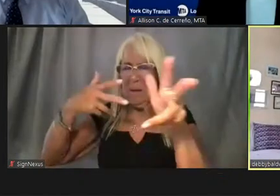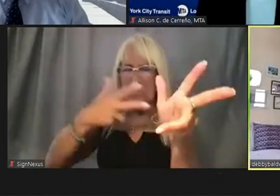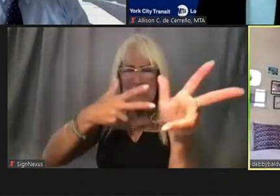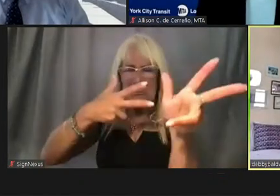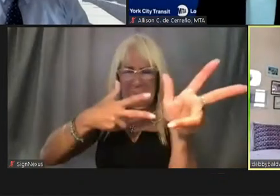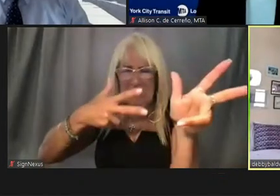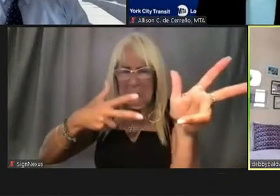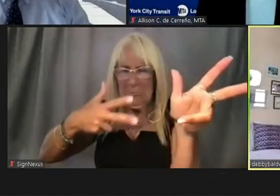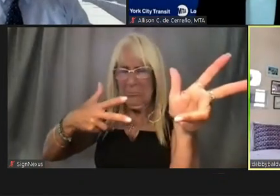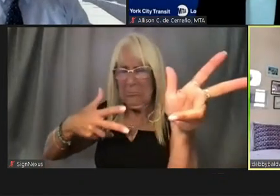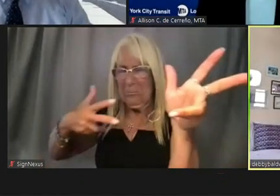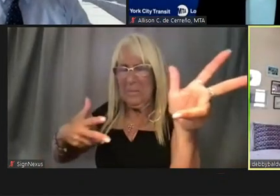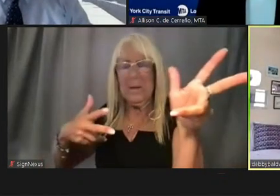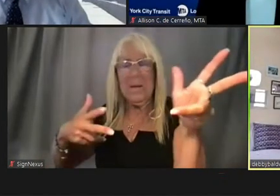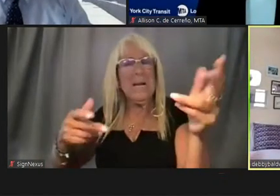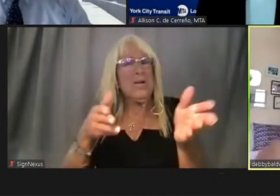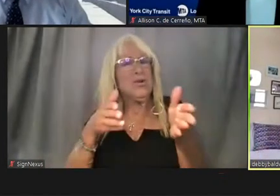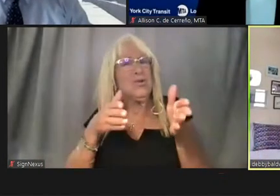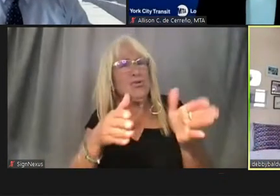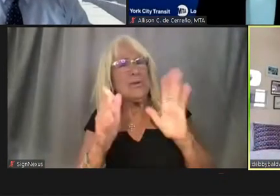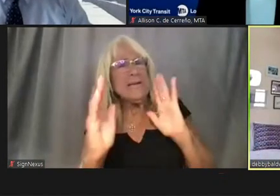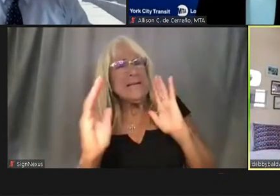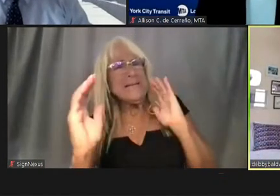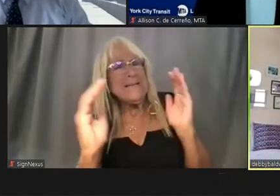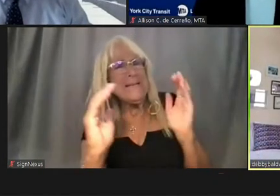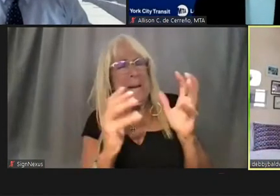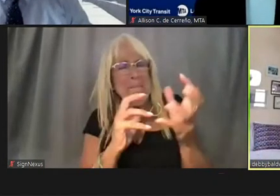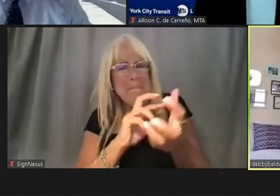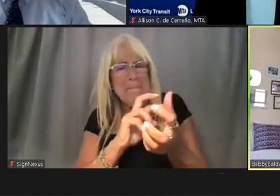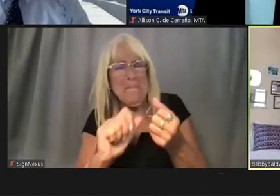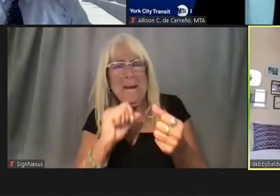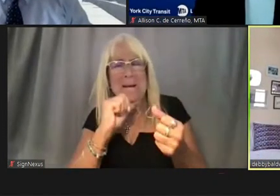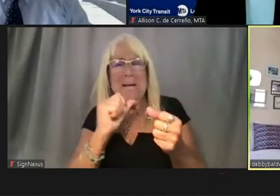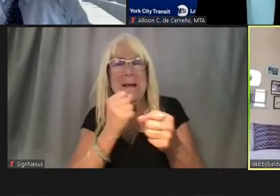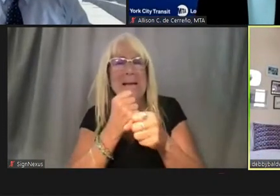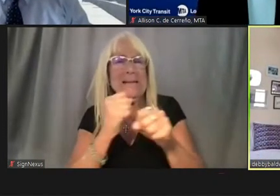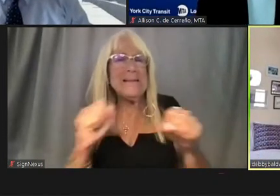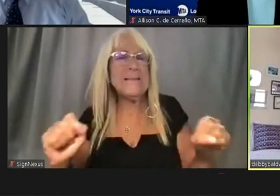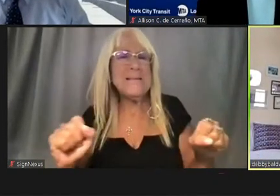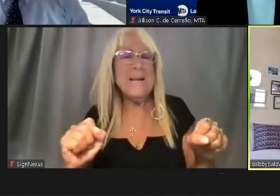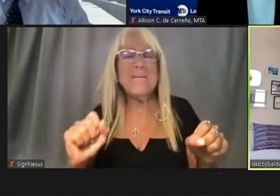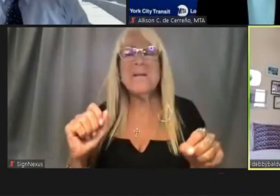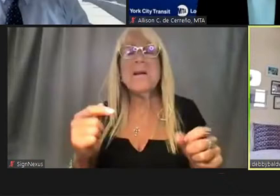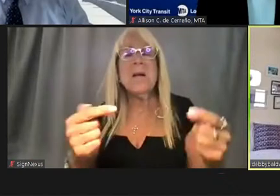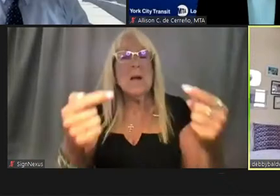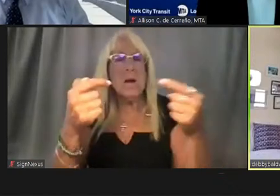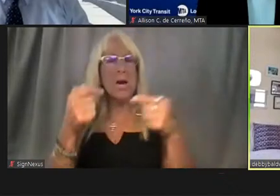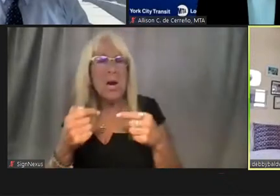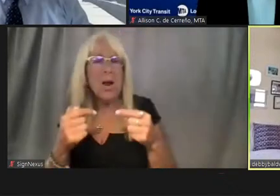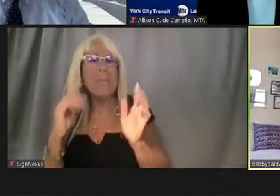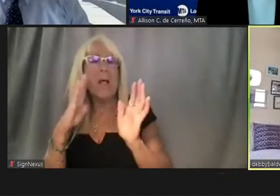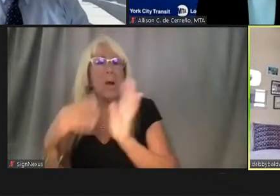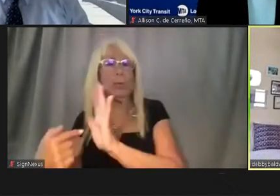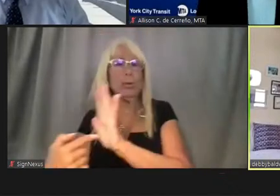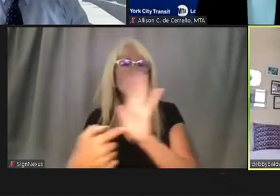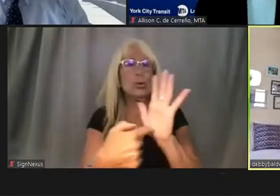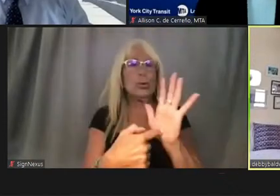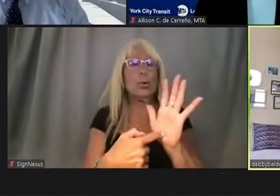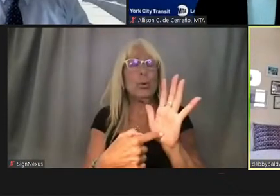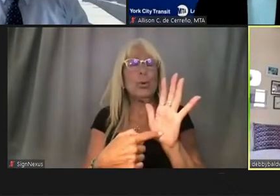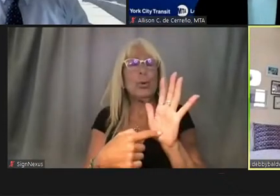safe than they used to be come by some morning and I'll give you a tour of midtown east new signature attraction